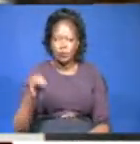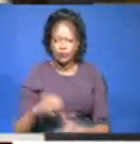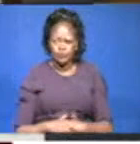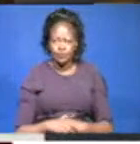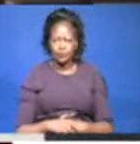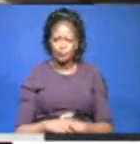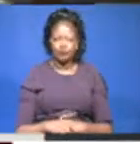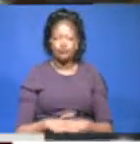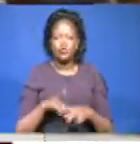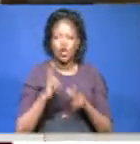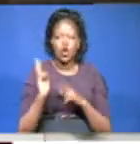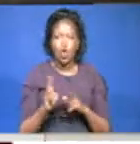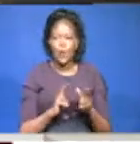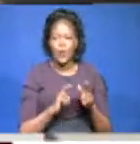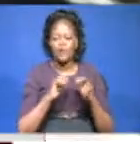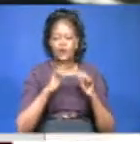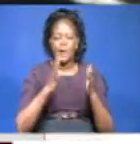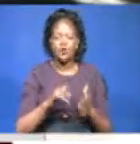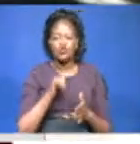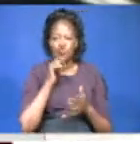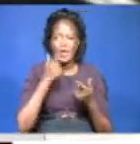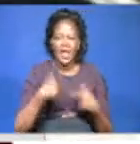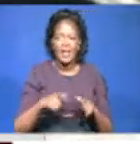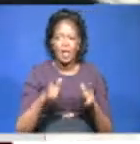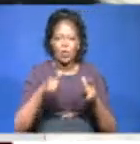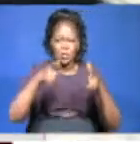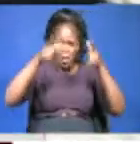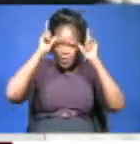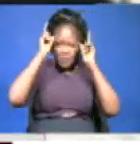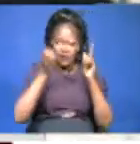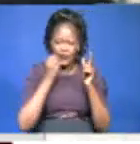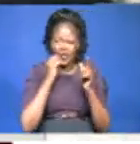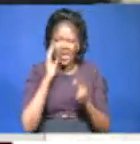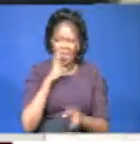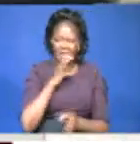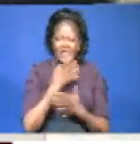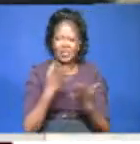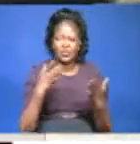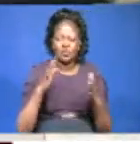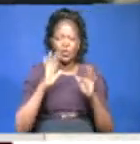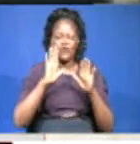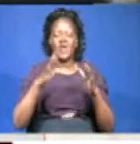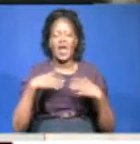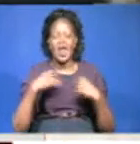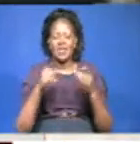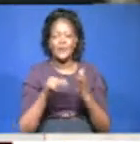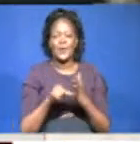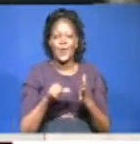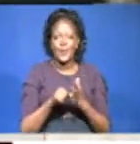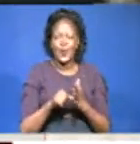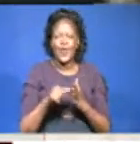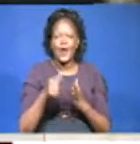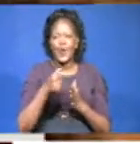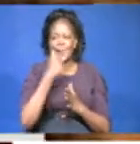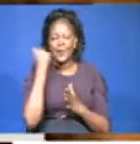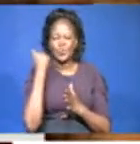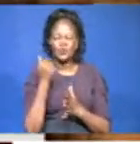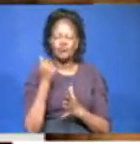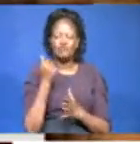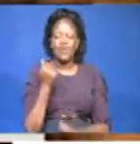Ordinarily, farmers do not allow their cattle to feed on garbage to avoid health complications occasioned by polythene